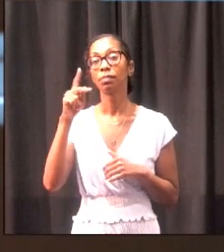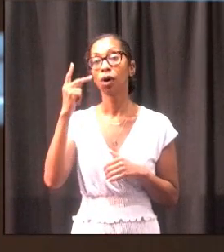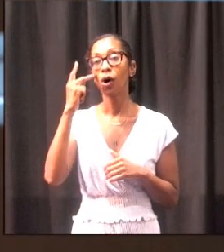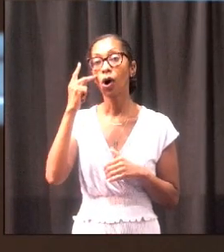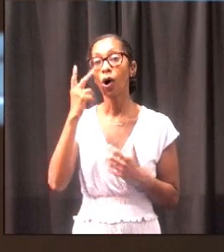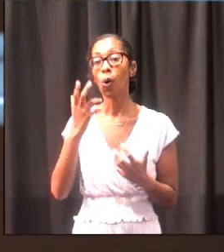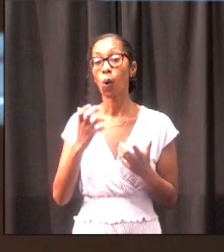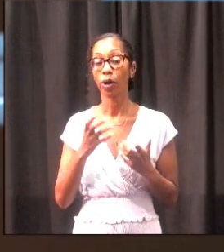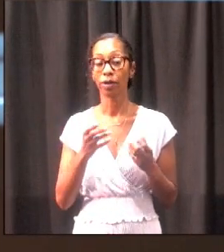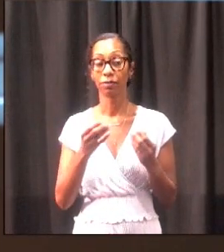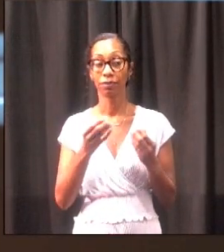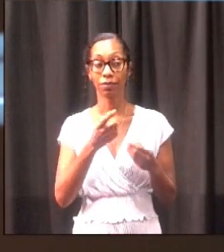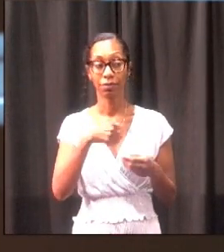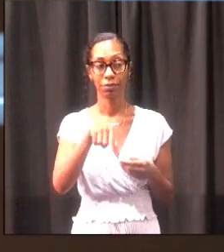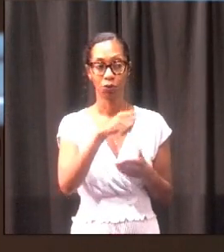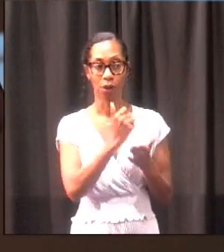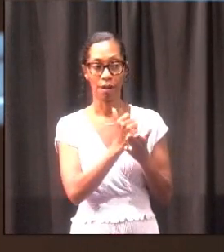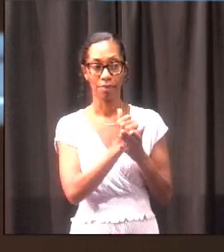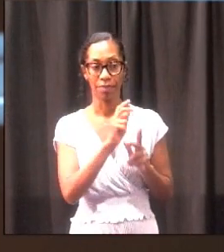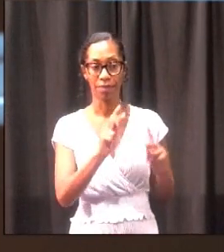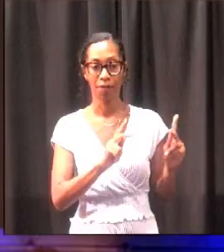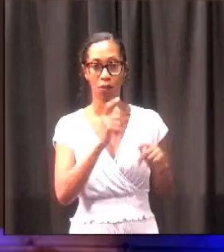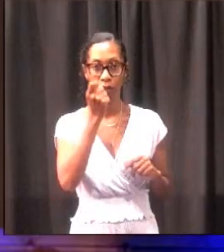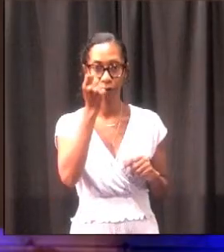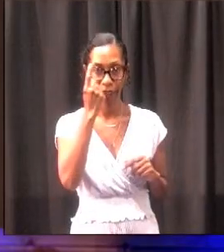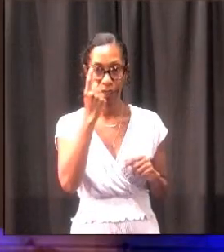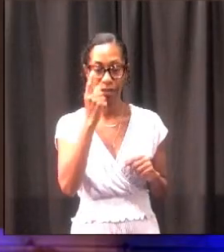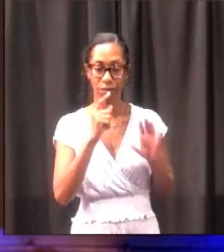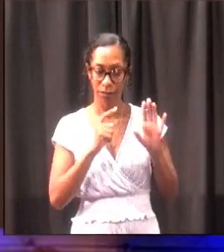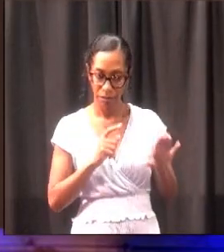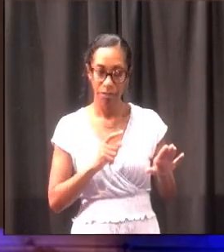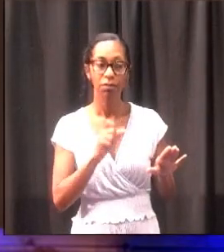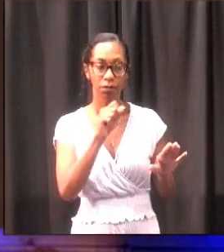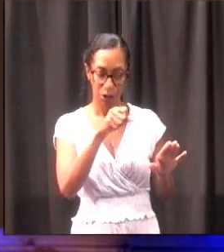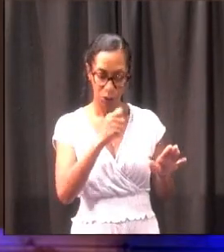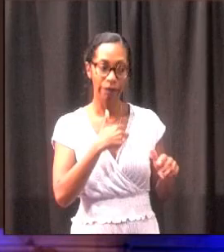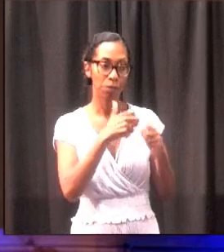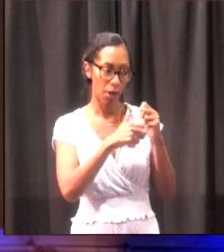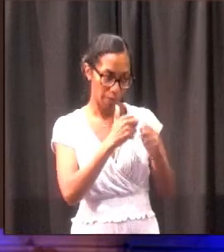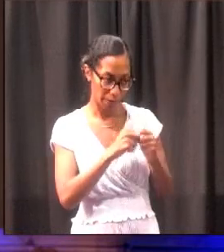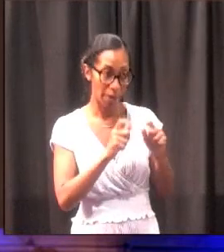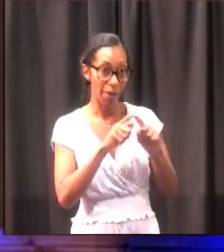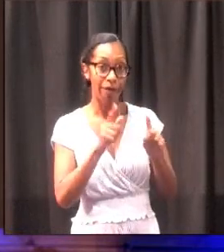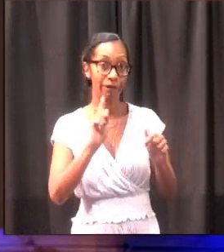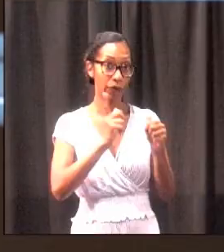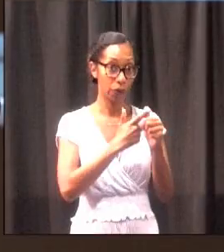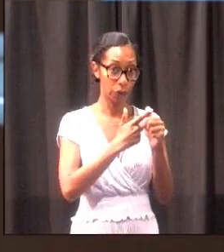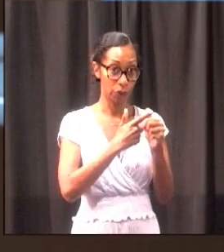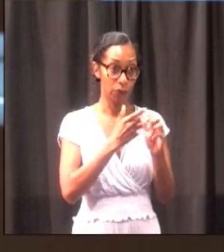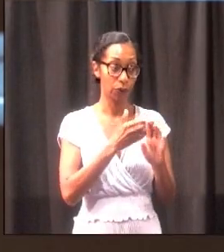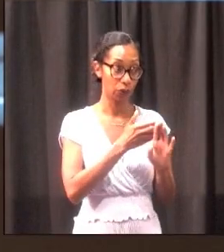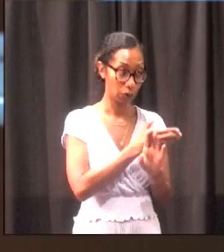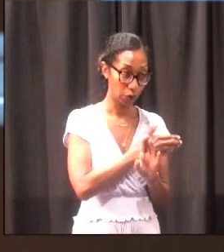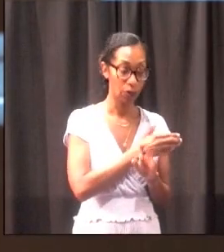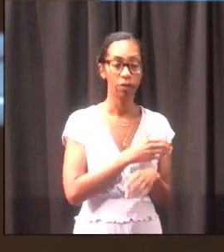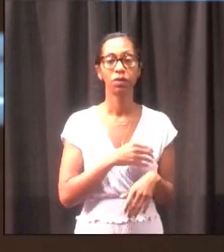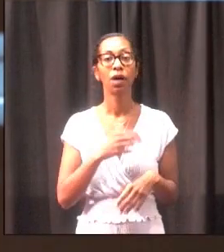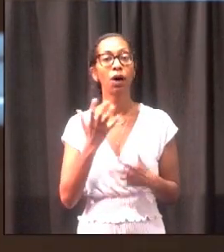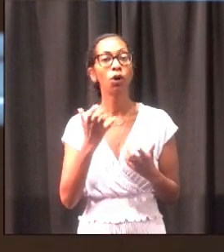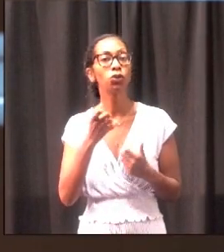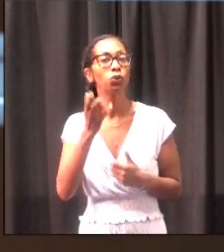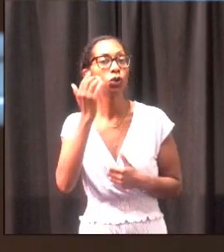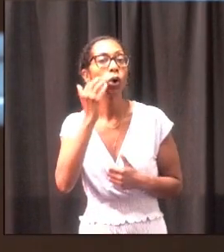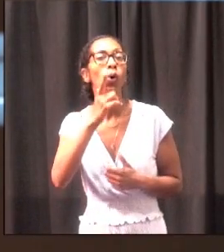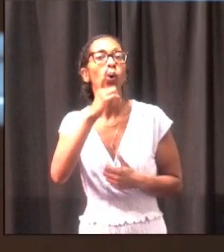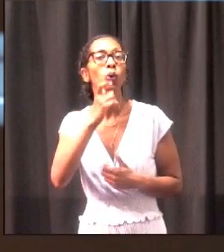he wanted them to understand, listen, now before I start addressing those issues, I want you to know who you are and